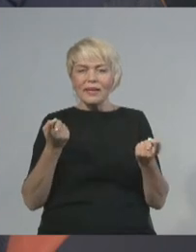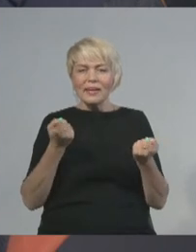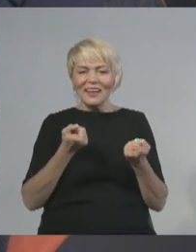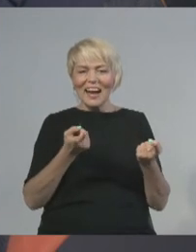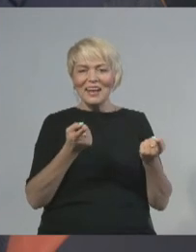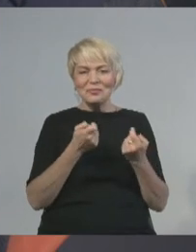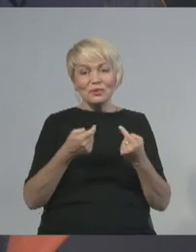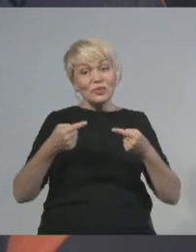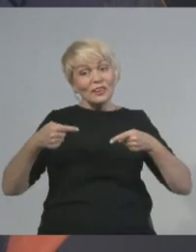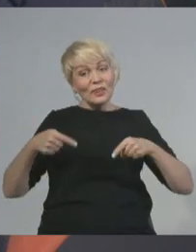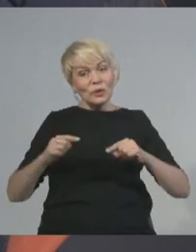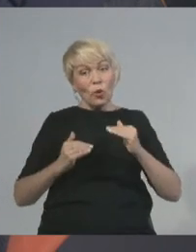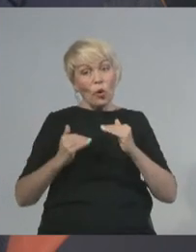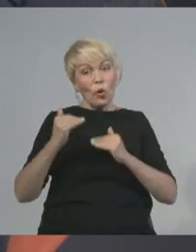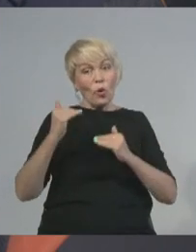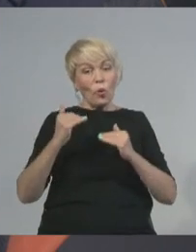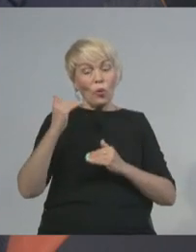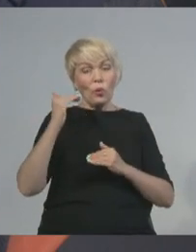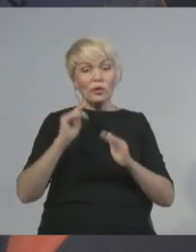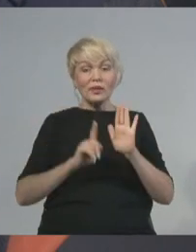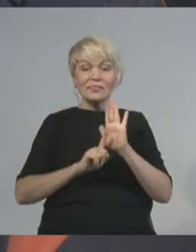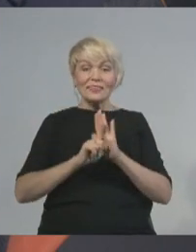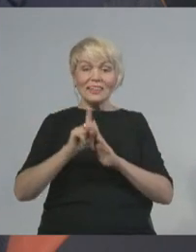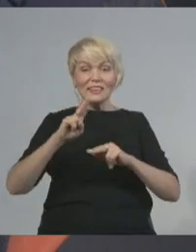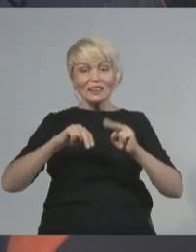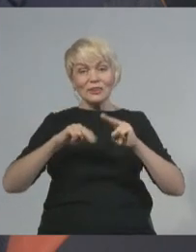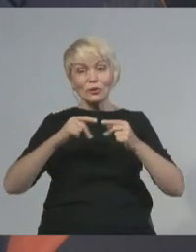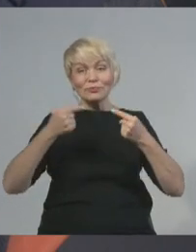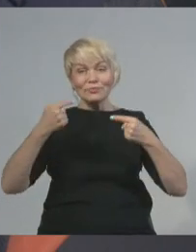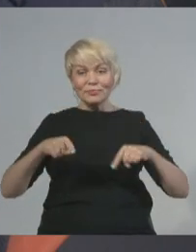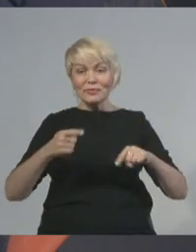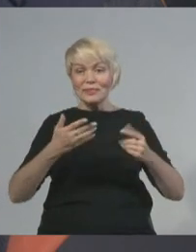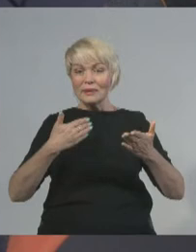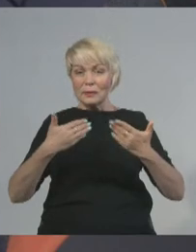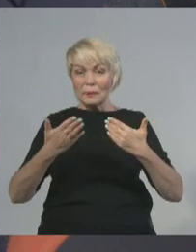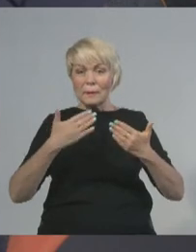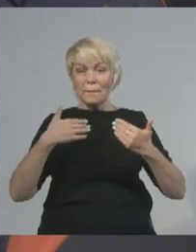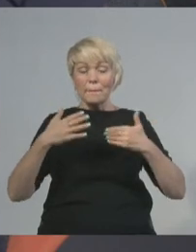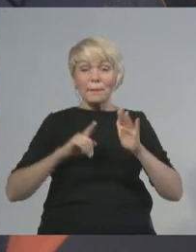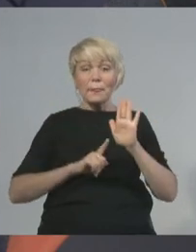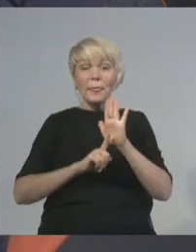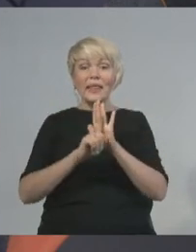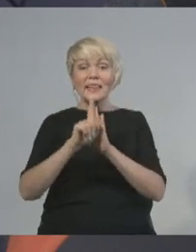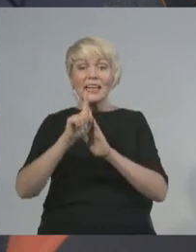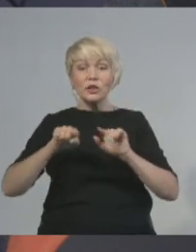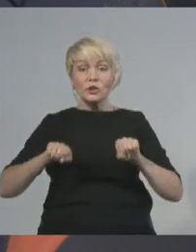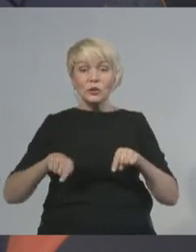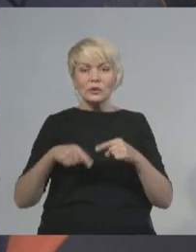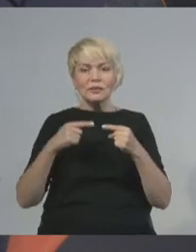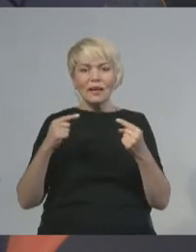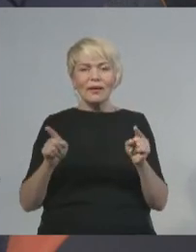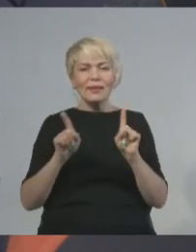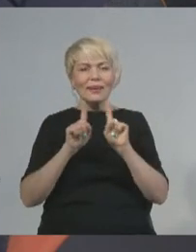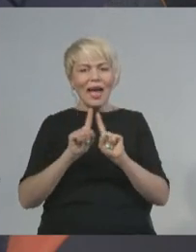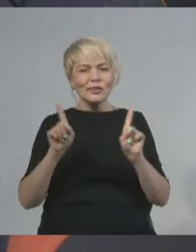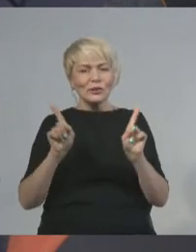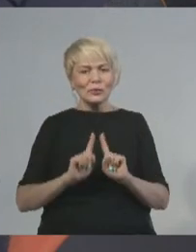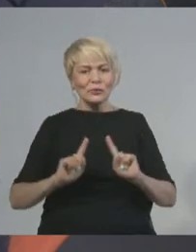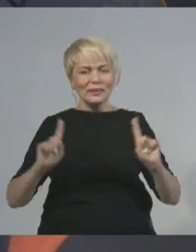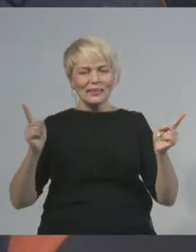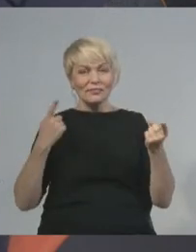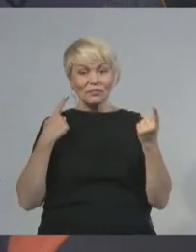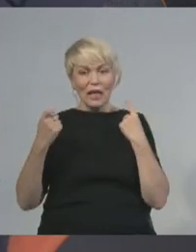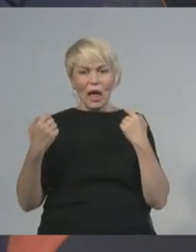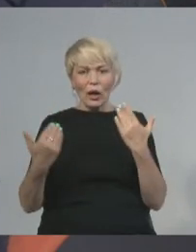and then i would attract those who are there for you all the time would be actually the members and then you can